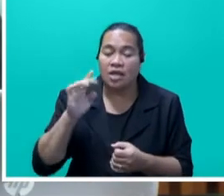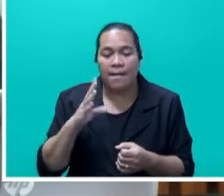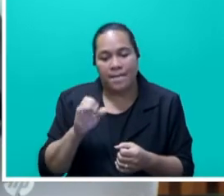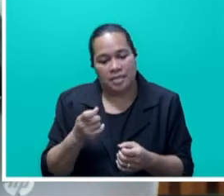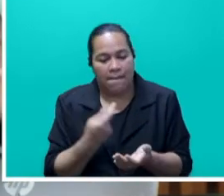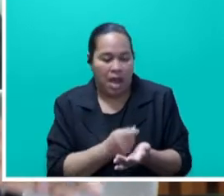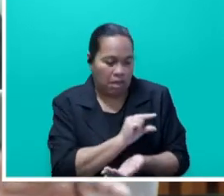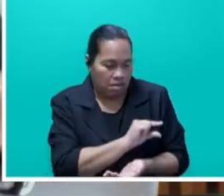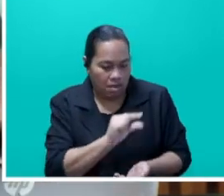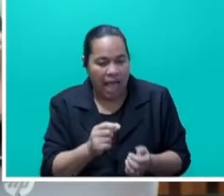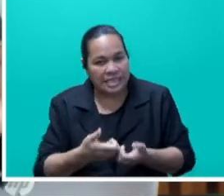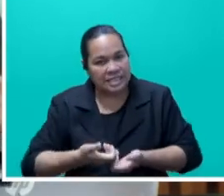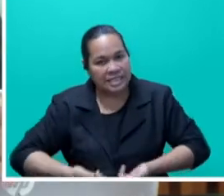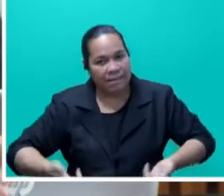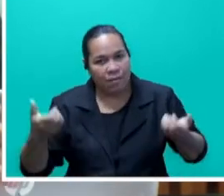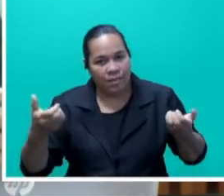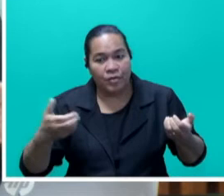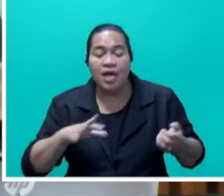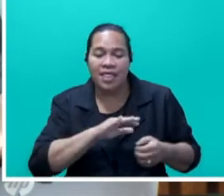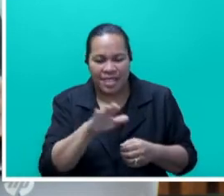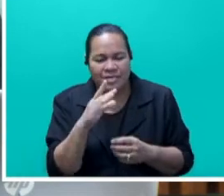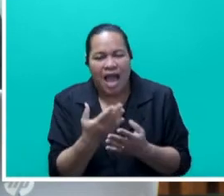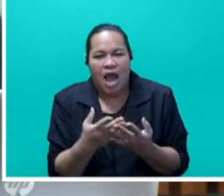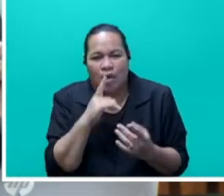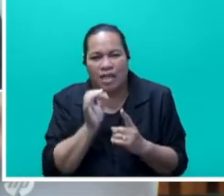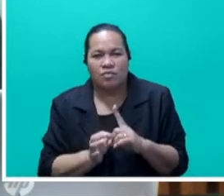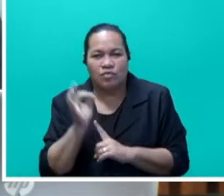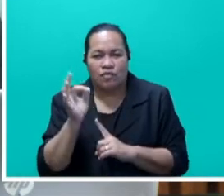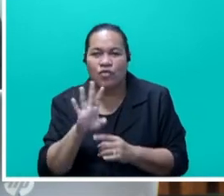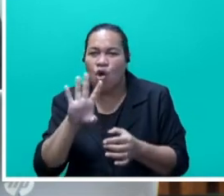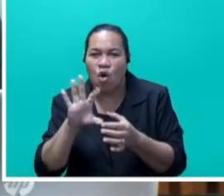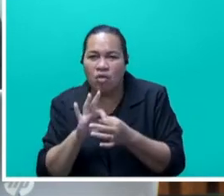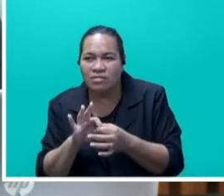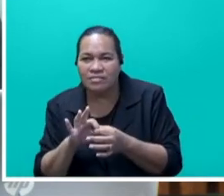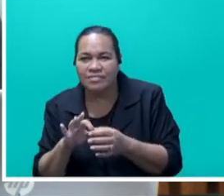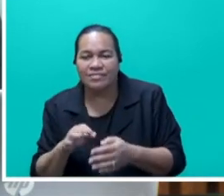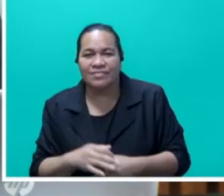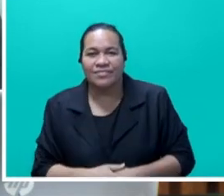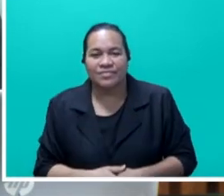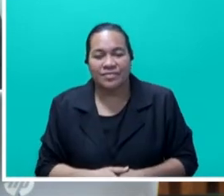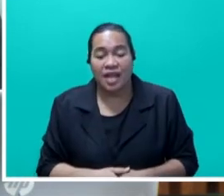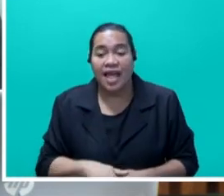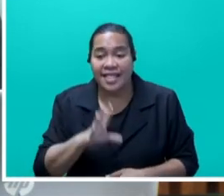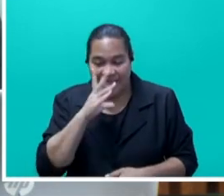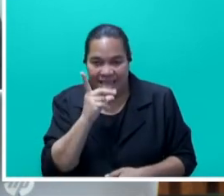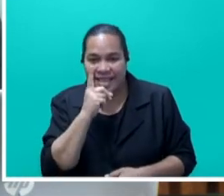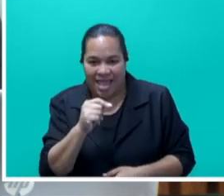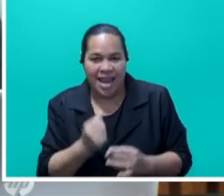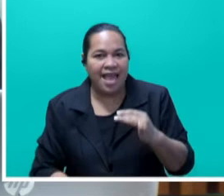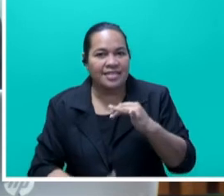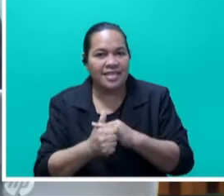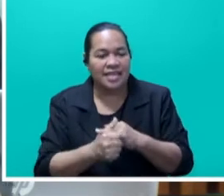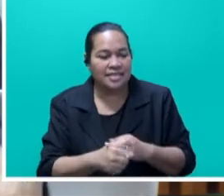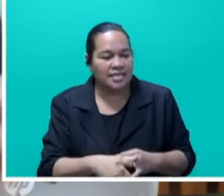allocation where they can do capital improvements on their site, where they will be able to access a grant of